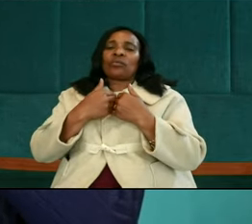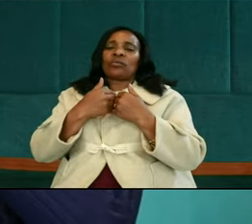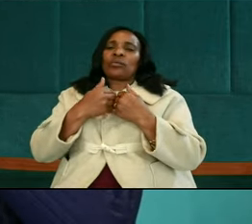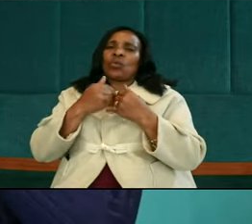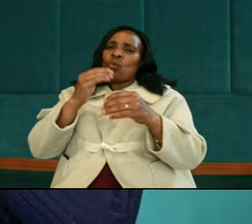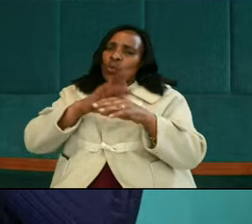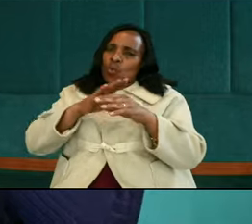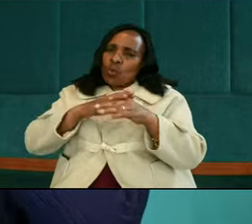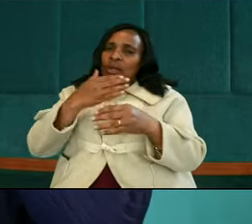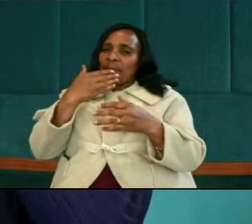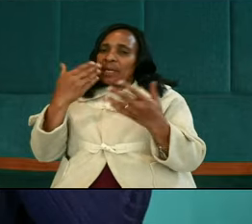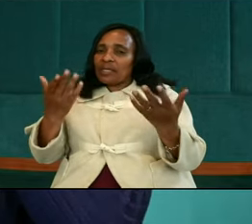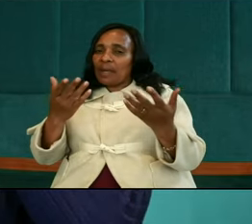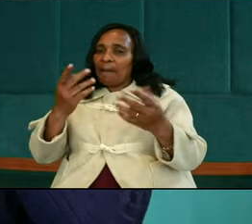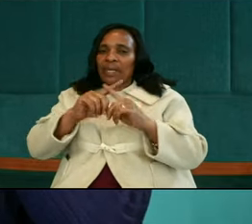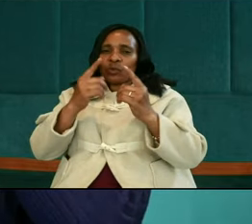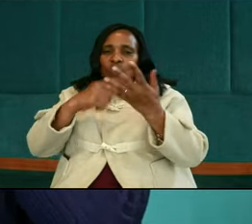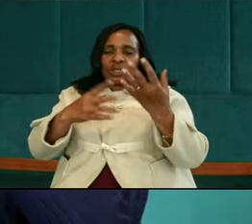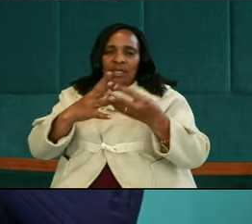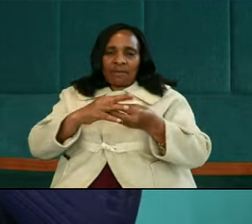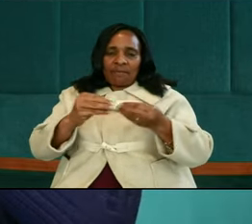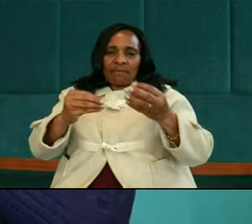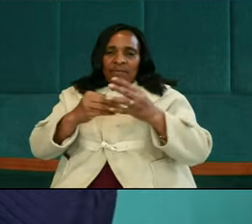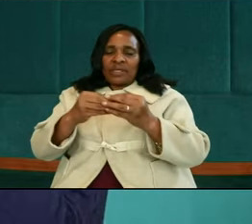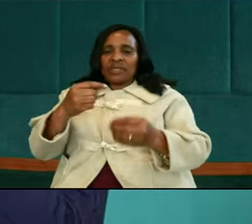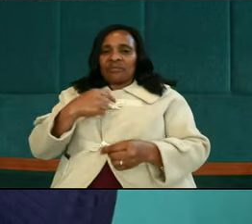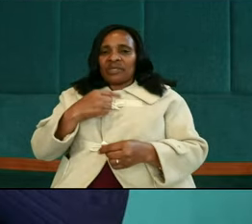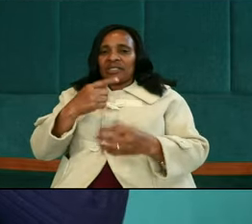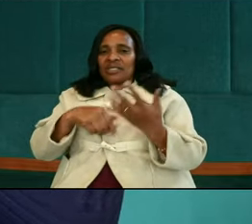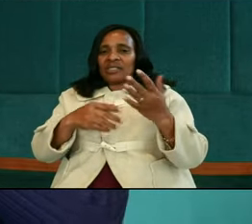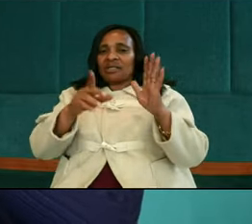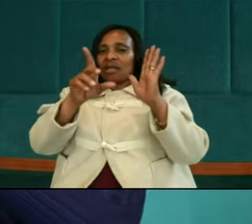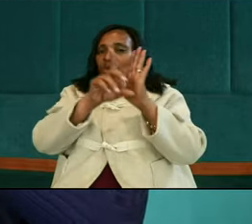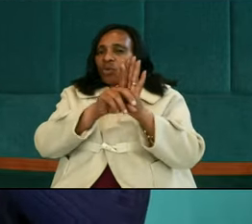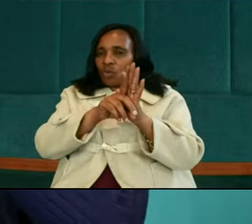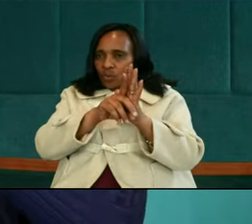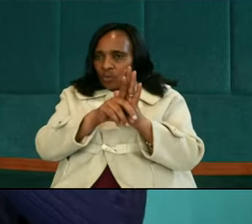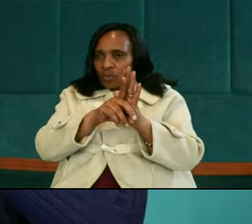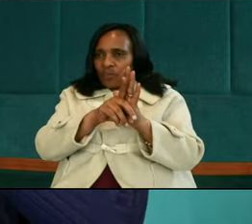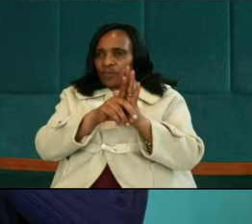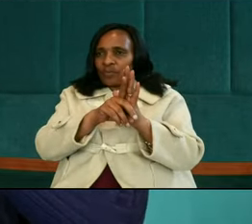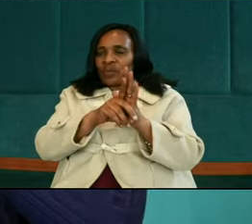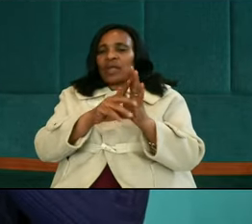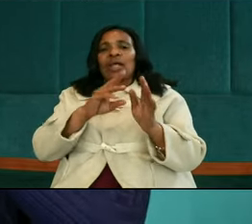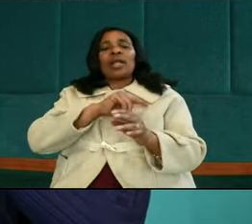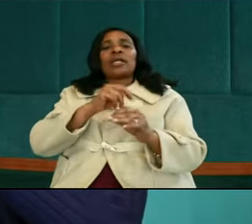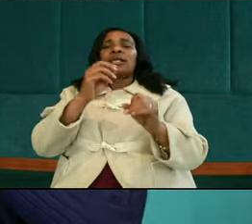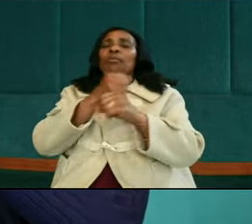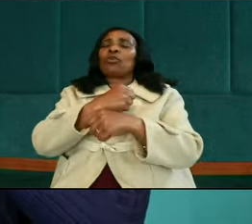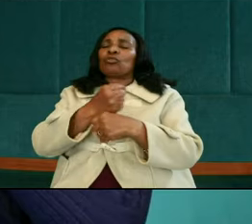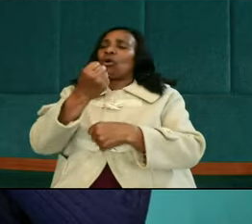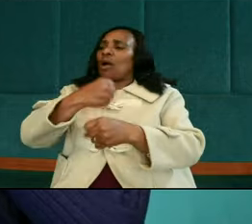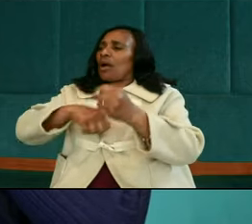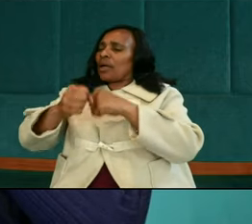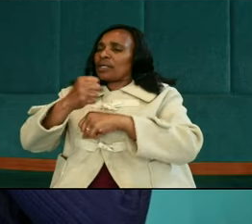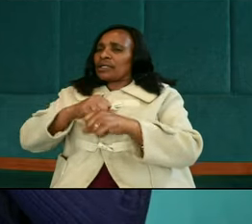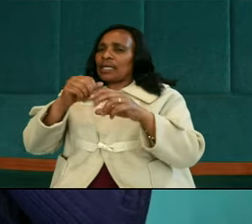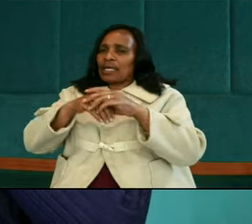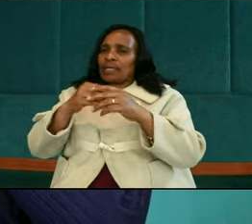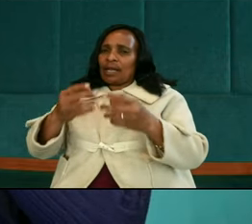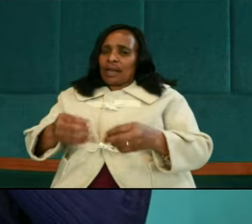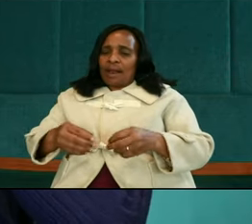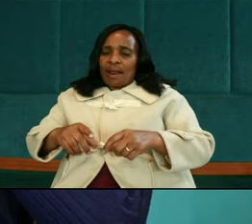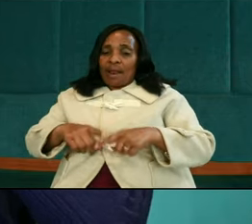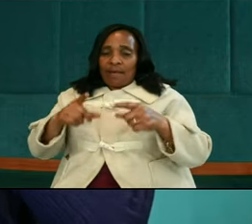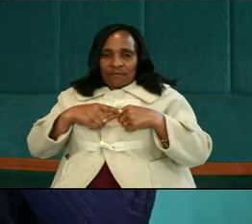mm-hmm. you know, as in what comforts me is just the law of the universe, that mm-hmm. nature cannot permit an existence of a vacuum.